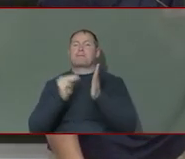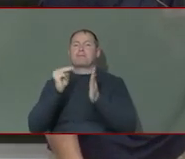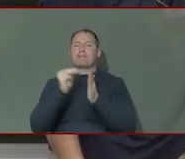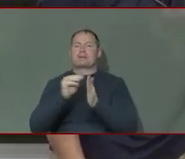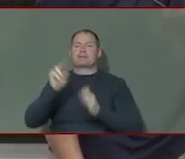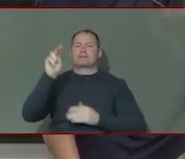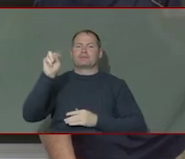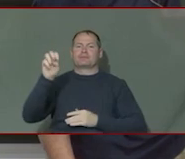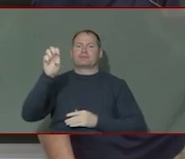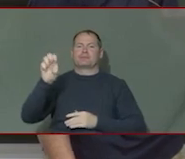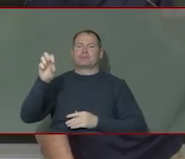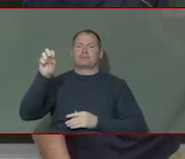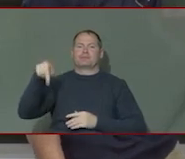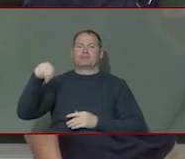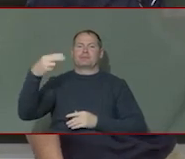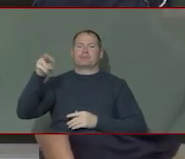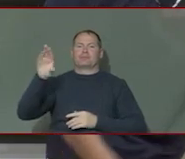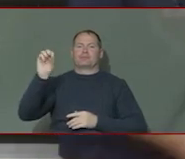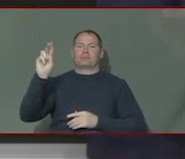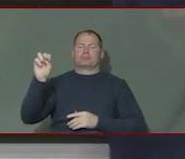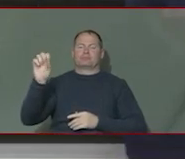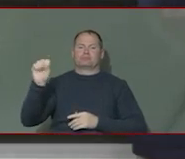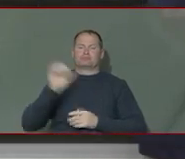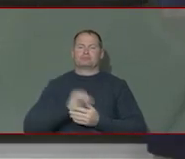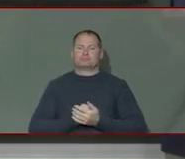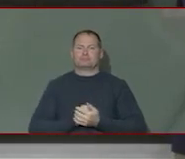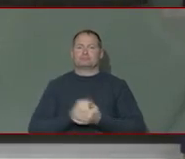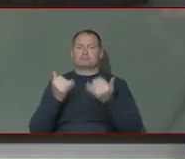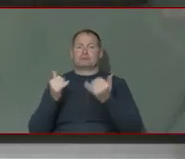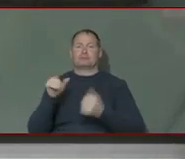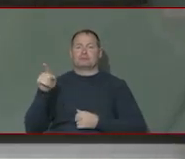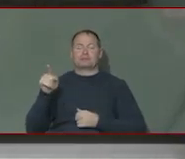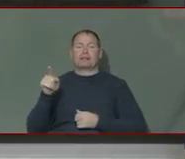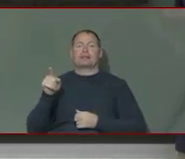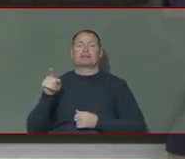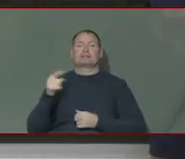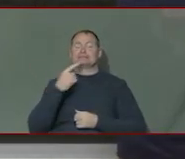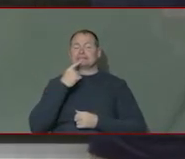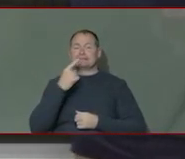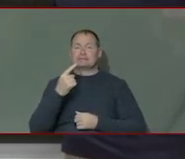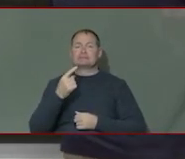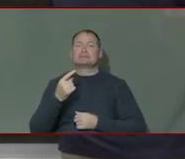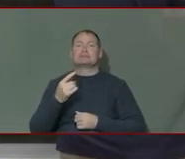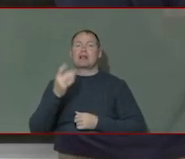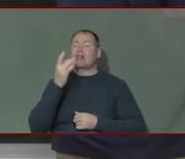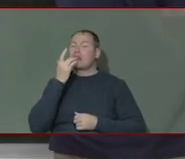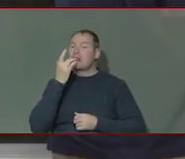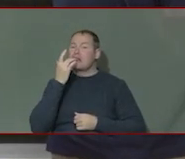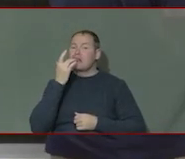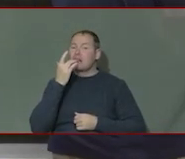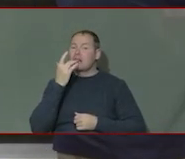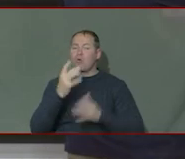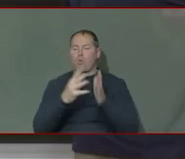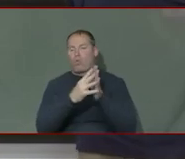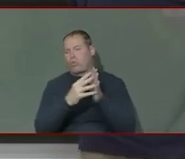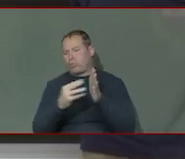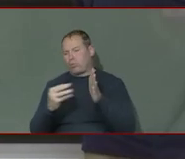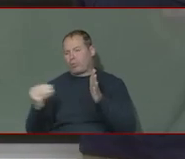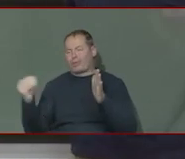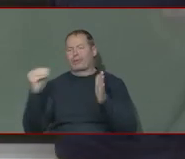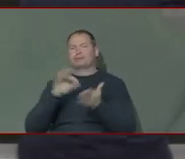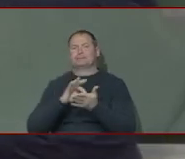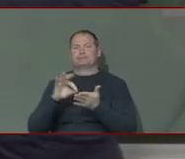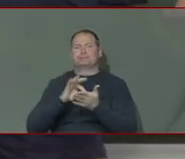the nephrons must now say, we must now reabsorb the salts. The salts that are moving down here, which I made